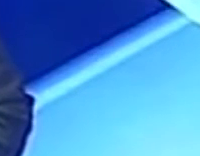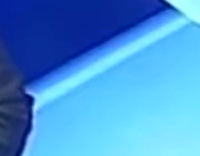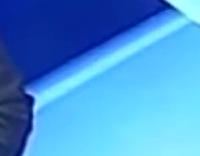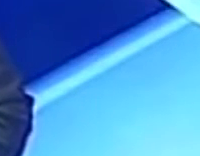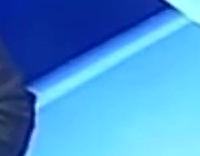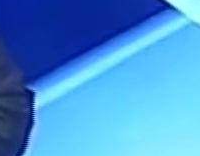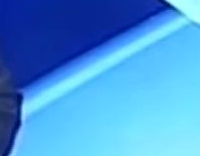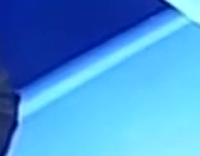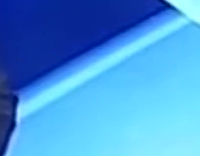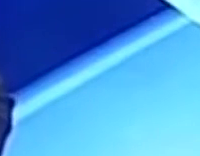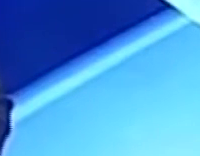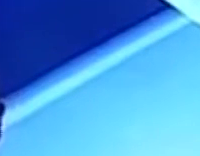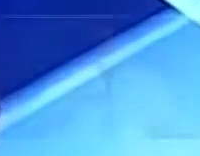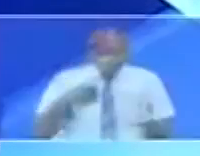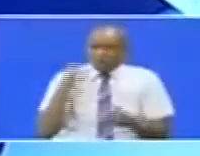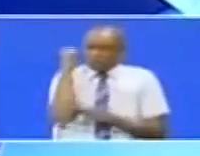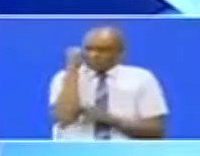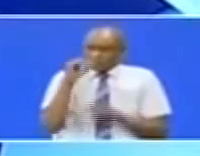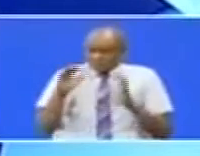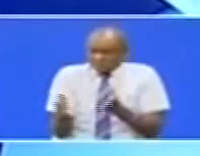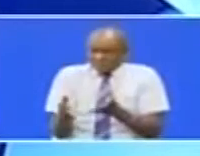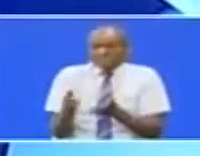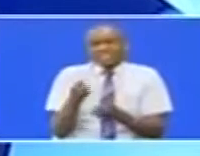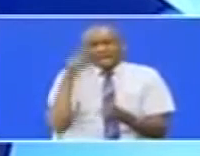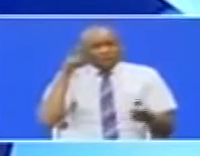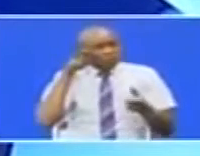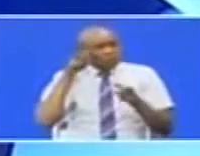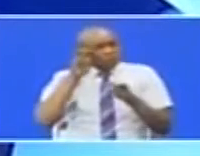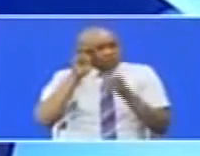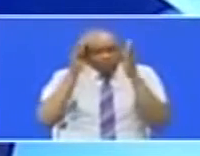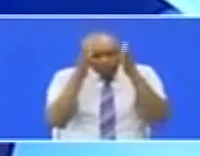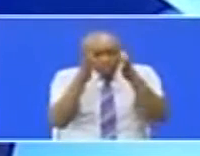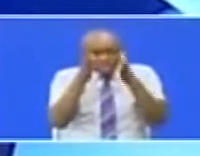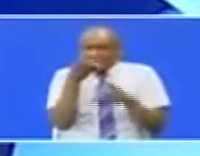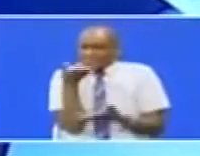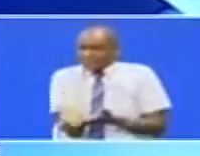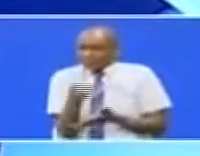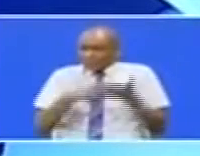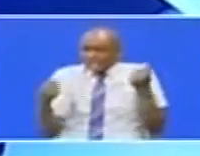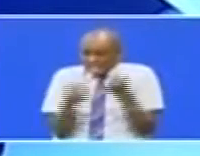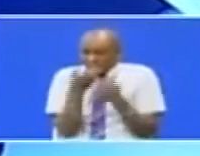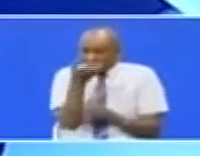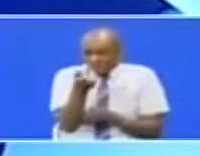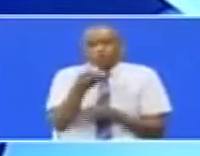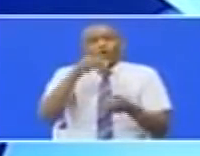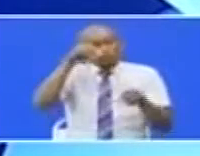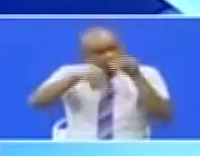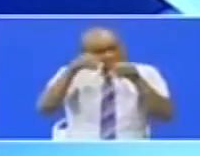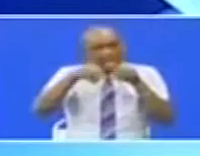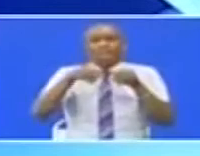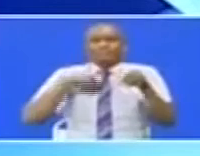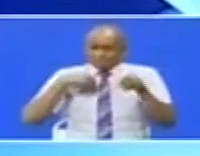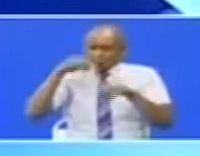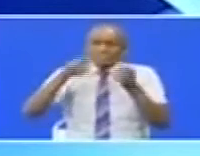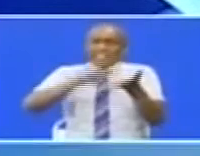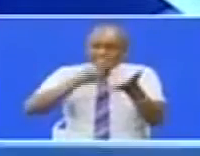Welcome back now on to our weekly political segment, Spotlight 2017. This week we focus on the high-stakes exercise of voter registration, which